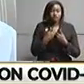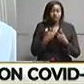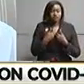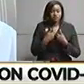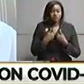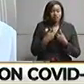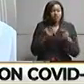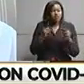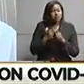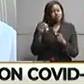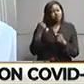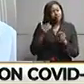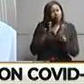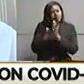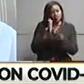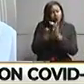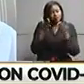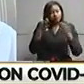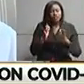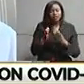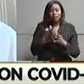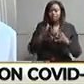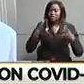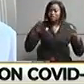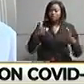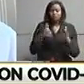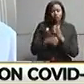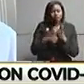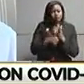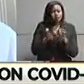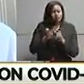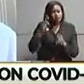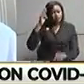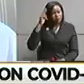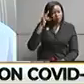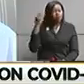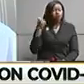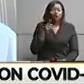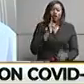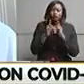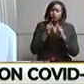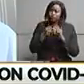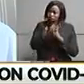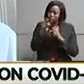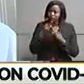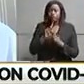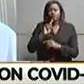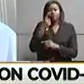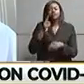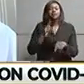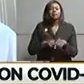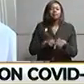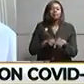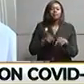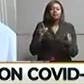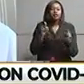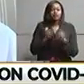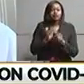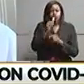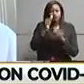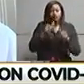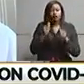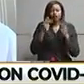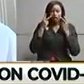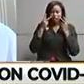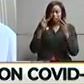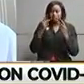we preempted the big problems. You remember when I addressed you first time, you can see the wisdom of the